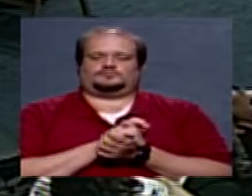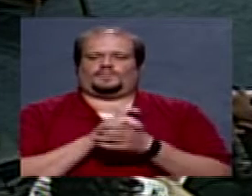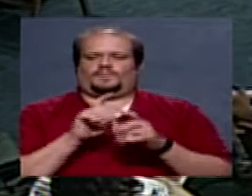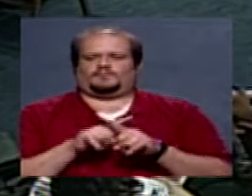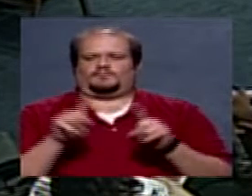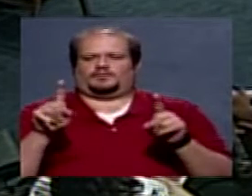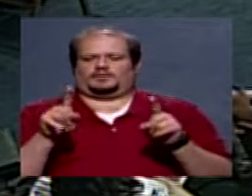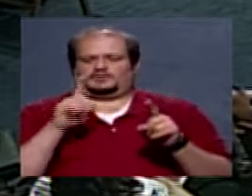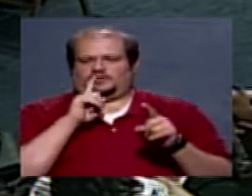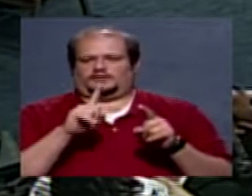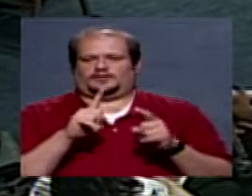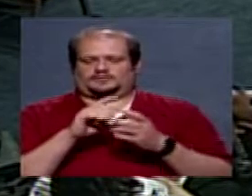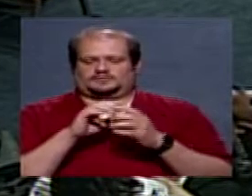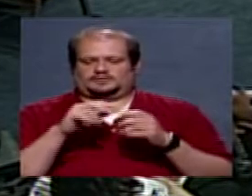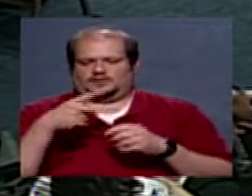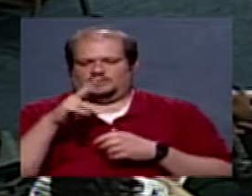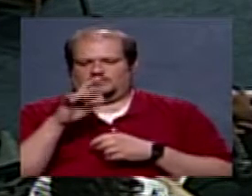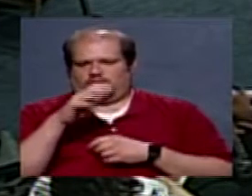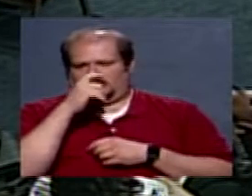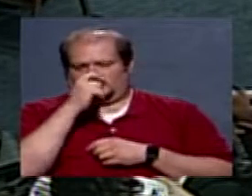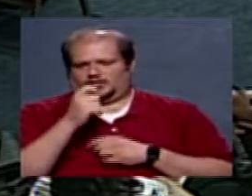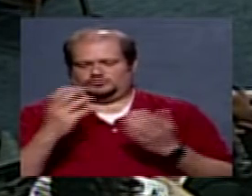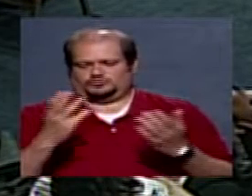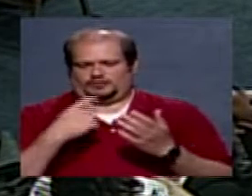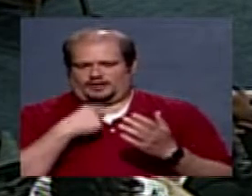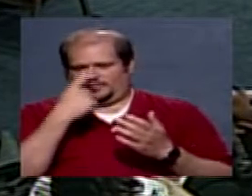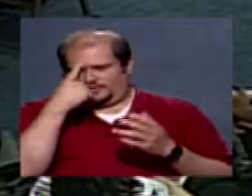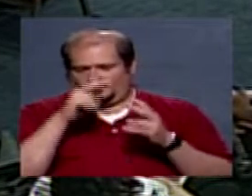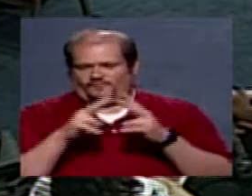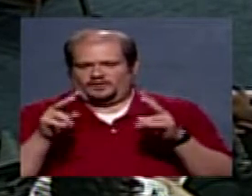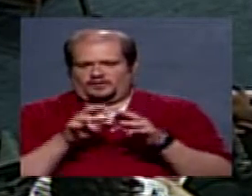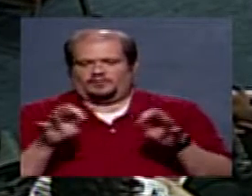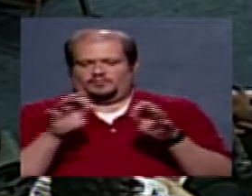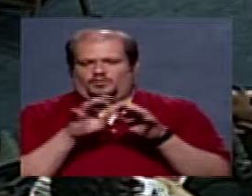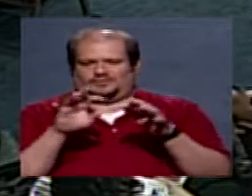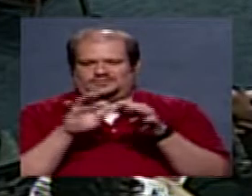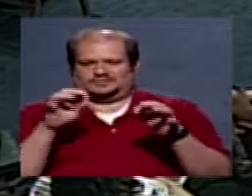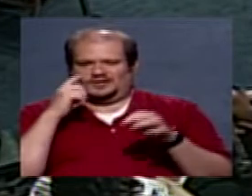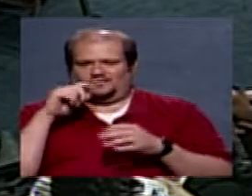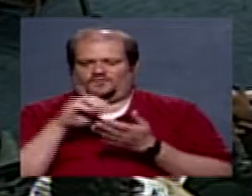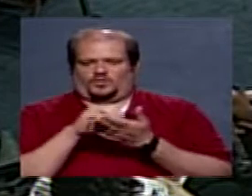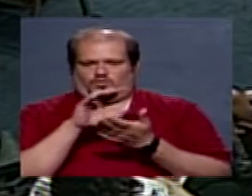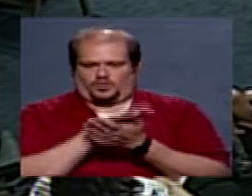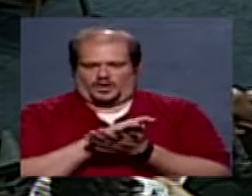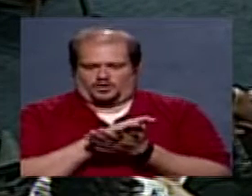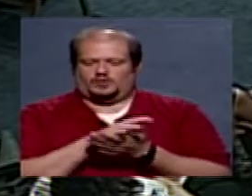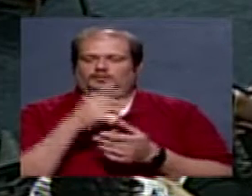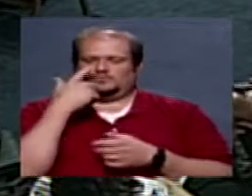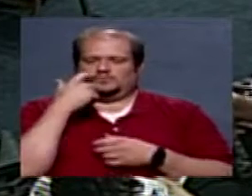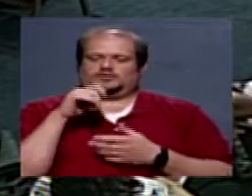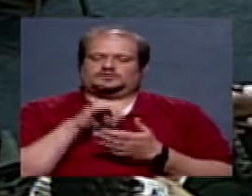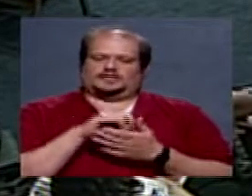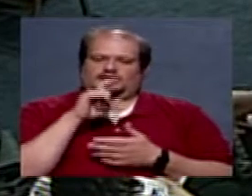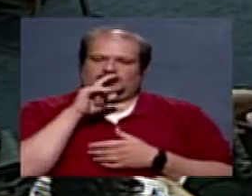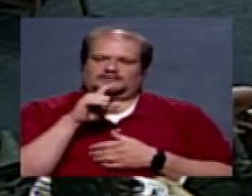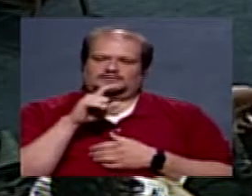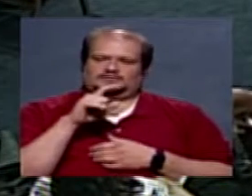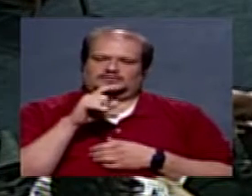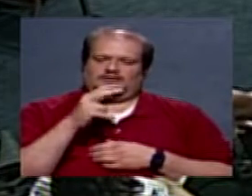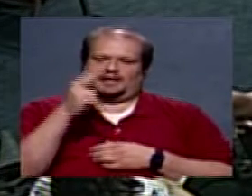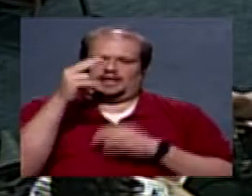But there is a compelling public interest here, and I think it's very important to state for the record because it is a higher